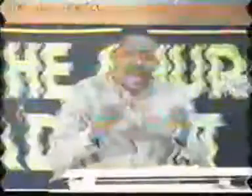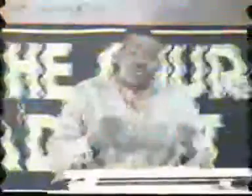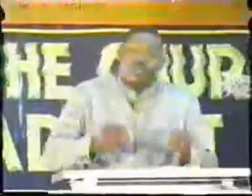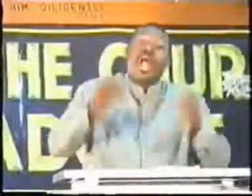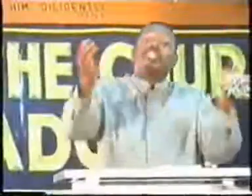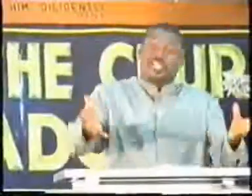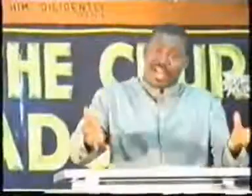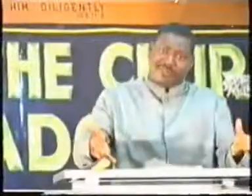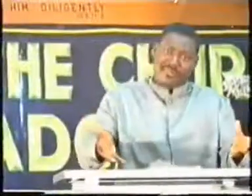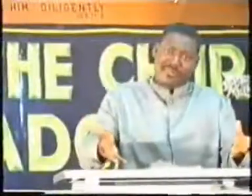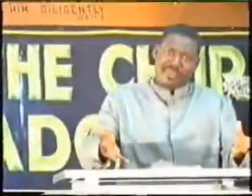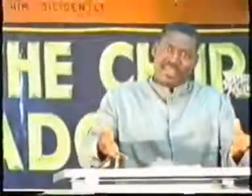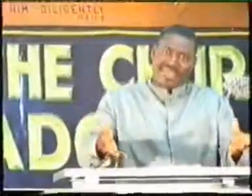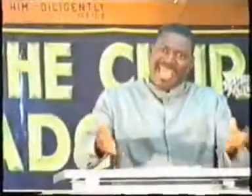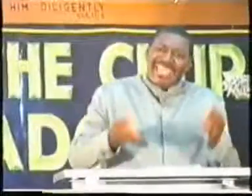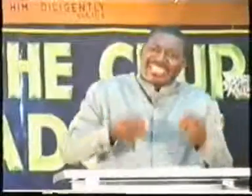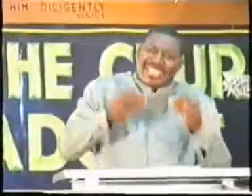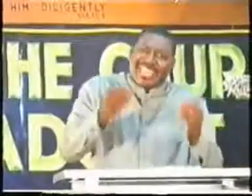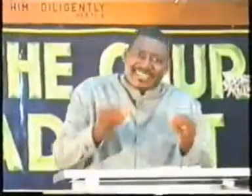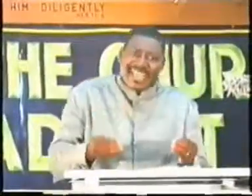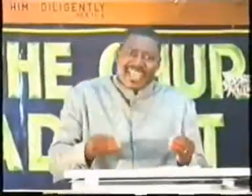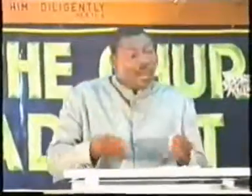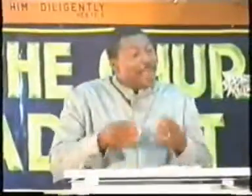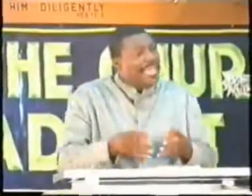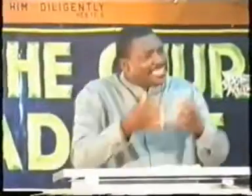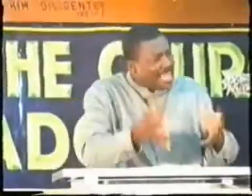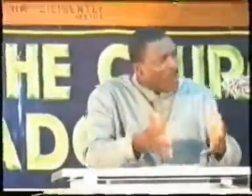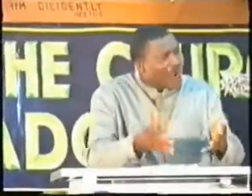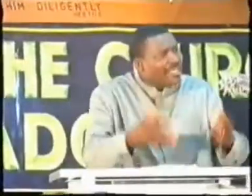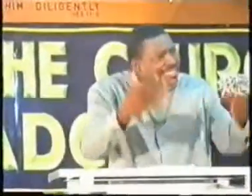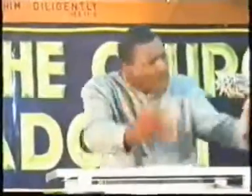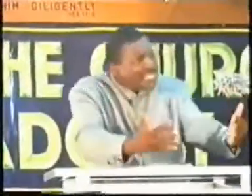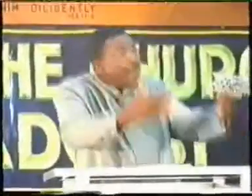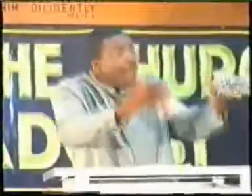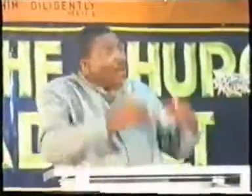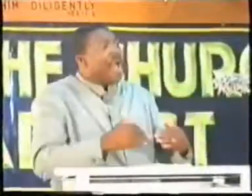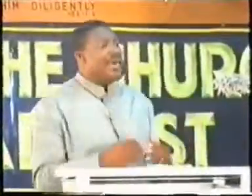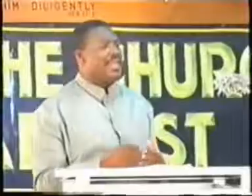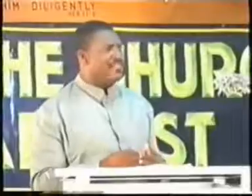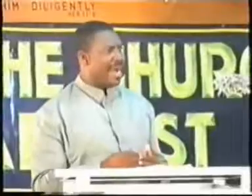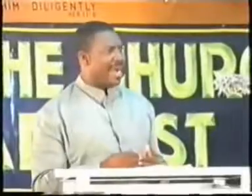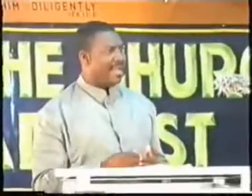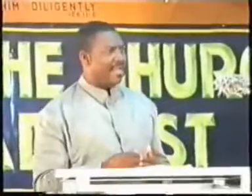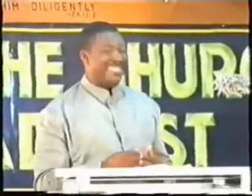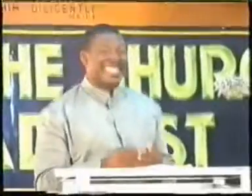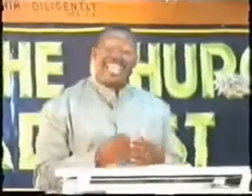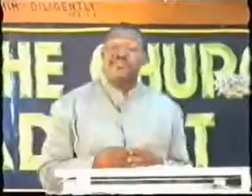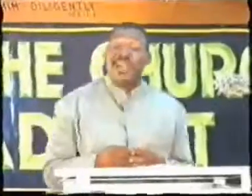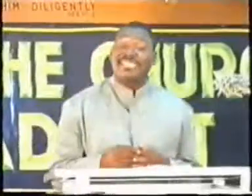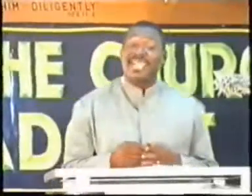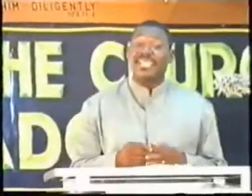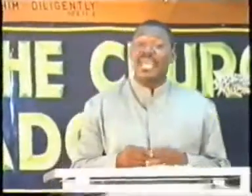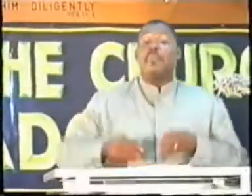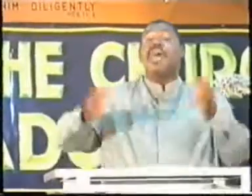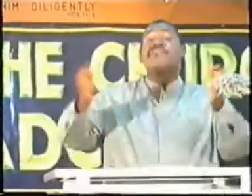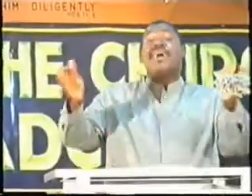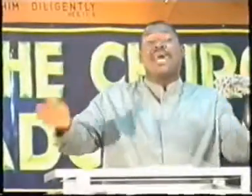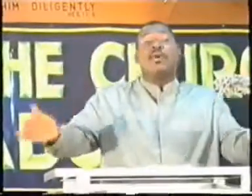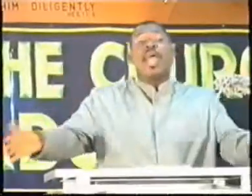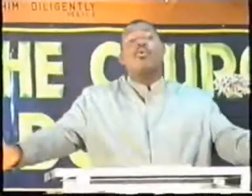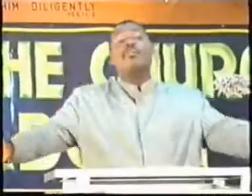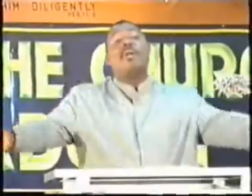upon a madam so ashrano. Any action, and say, do you media shrawano, sound whichever bebo a radio juma. The church of Christ can say,